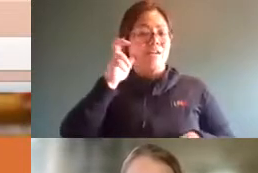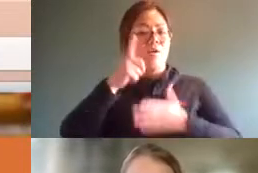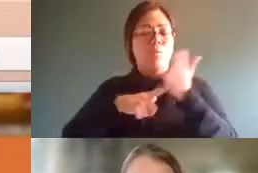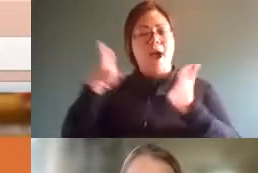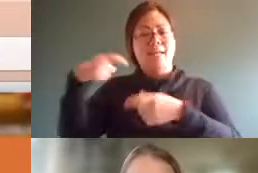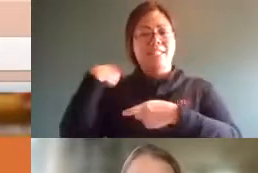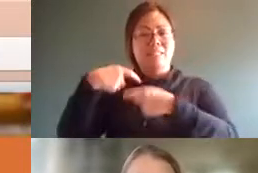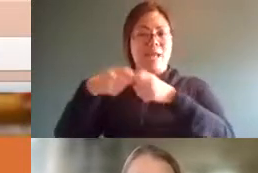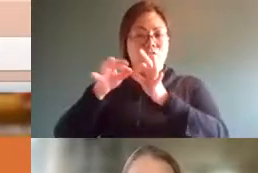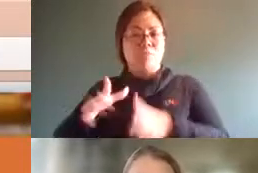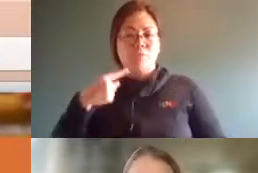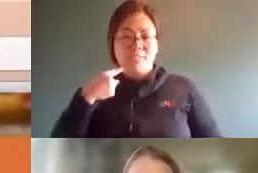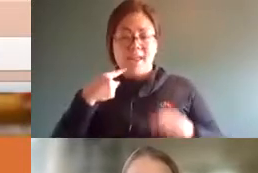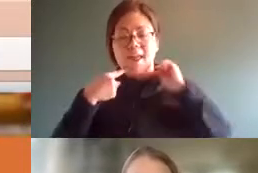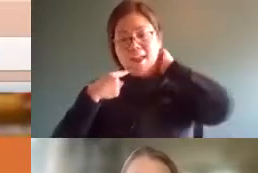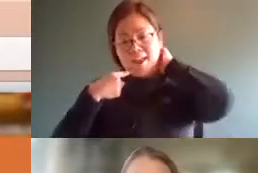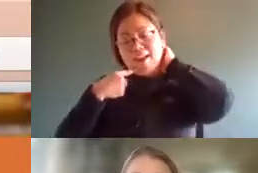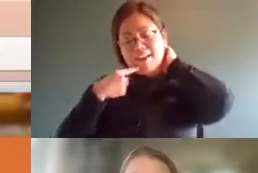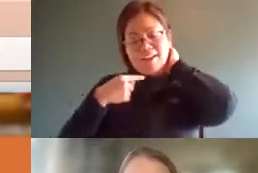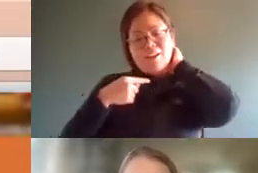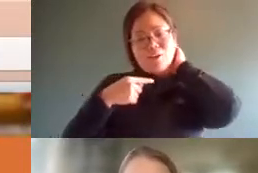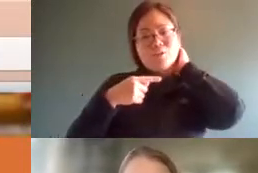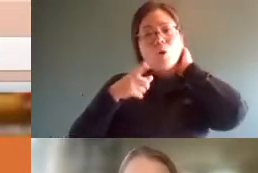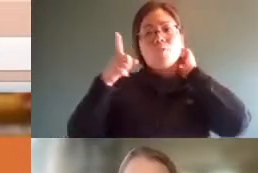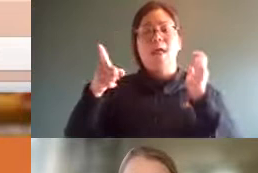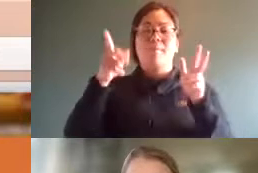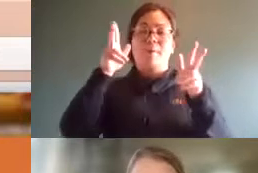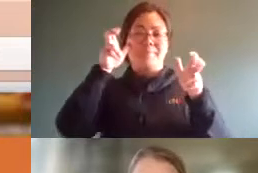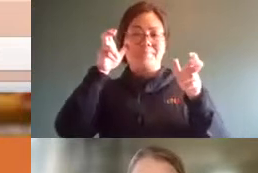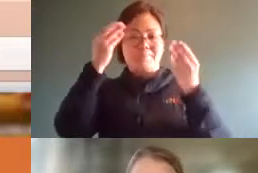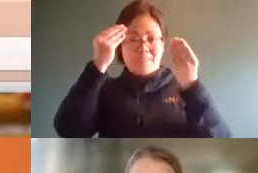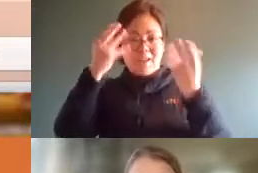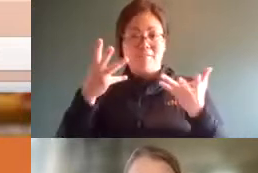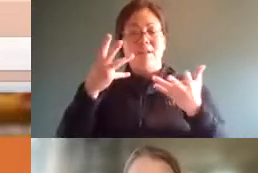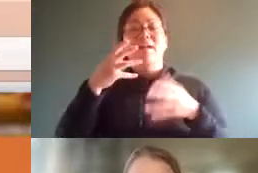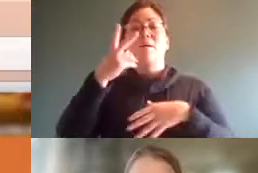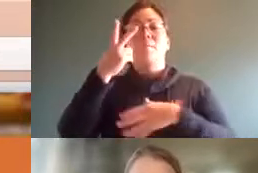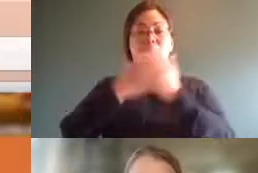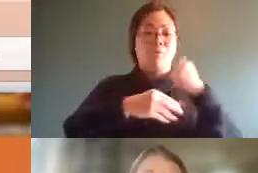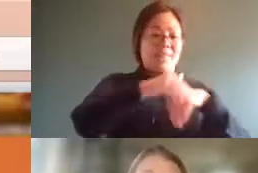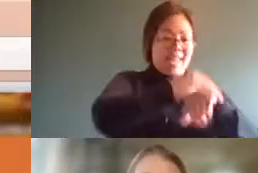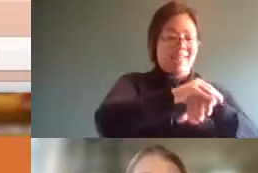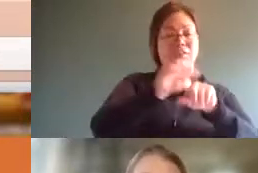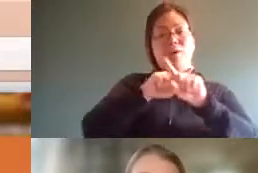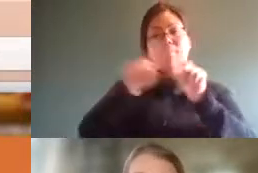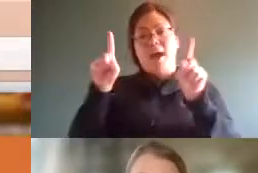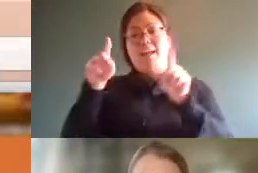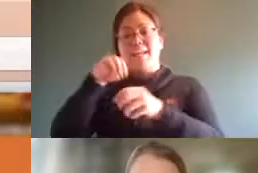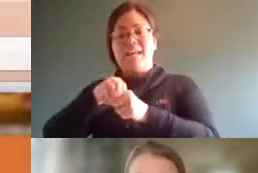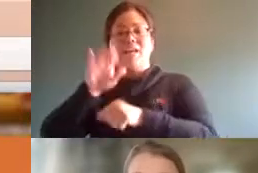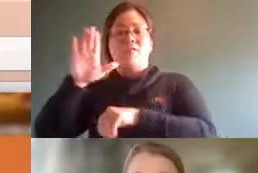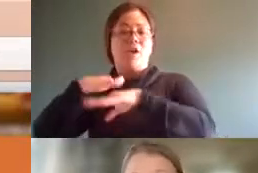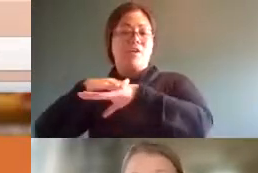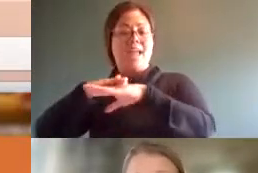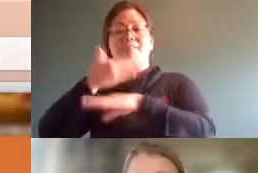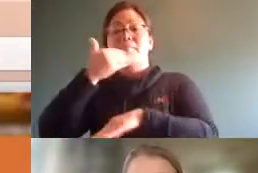was saying. So they were absorbing the information both in English, but also in the language that was best